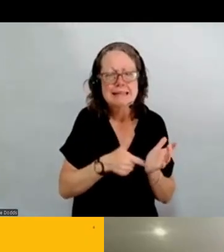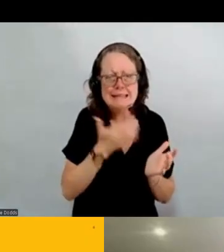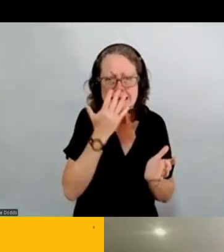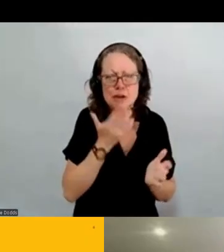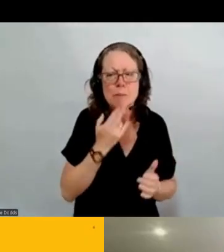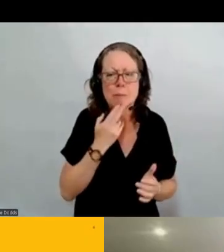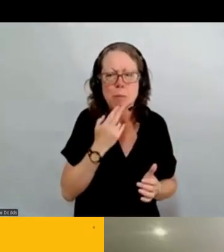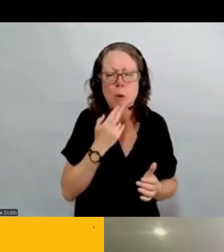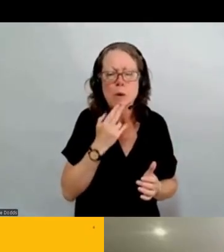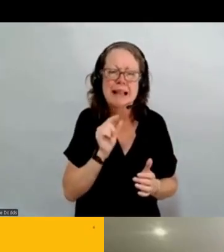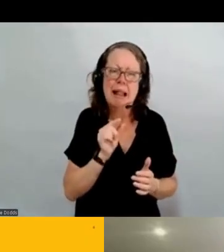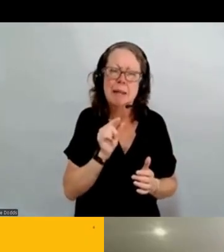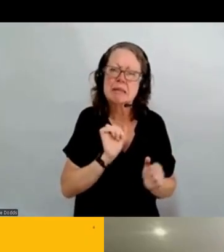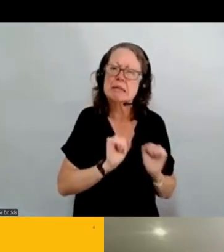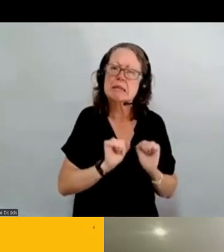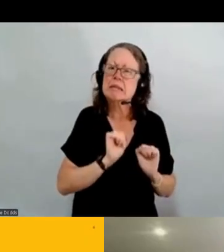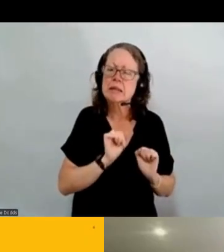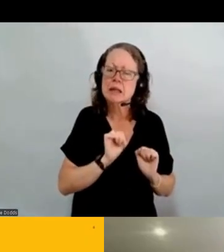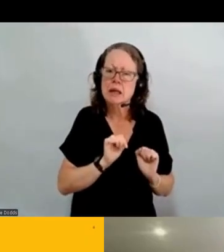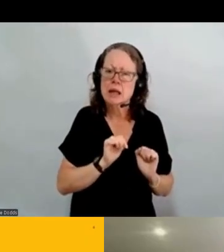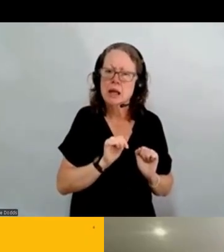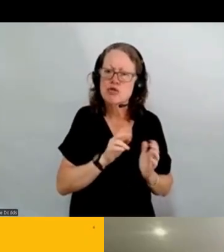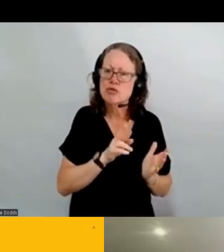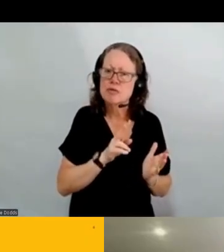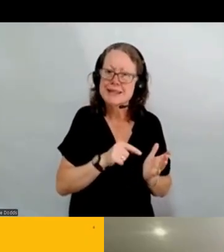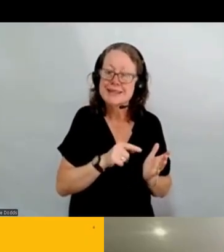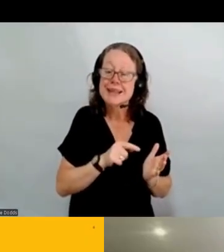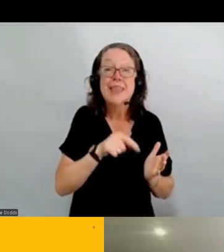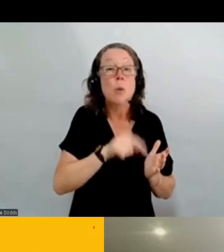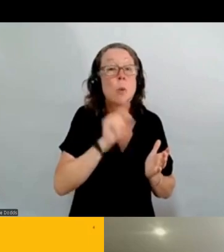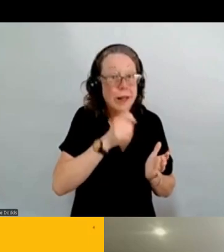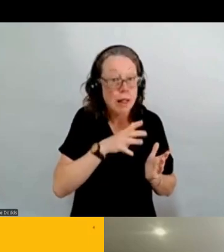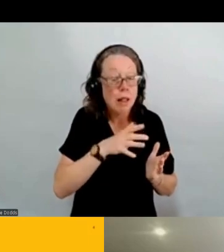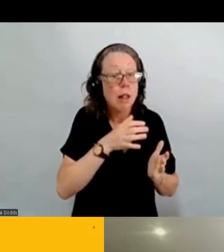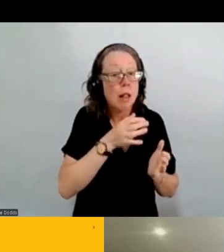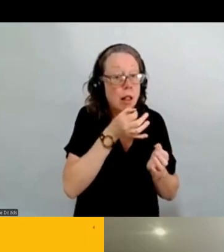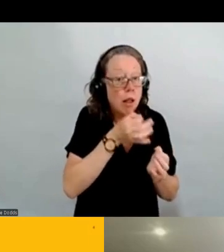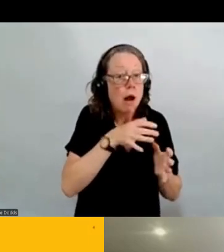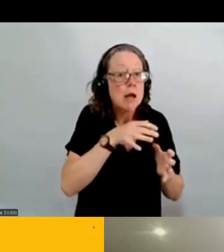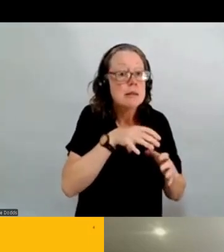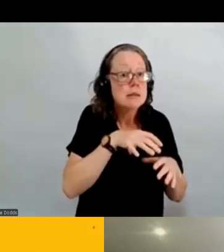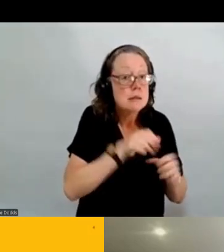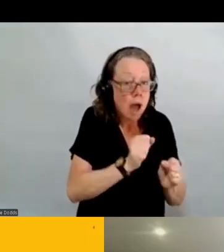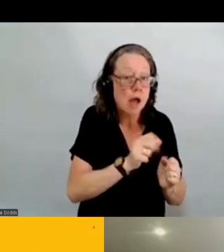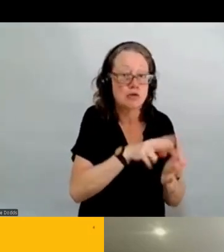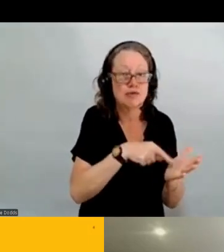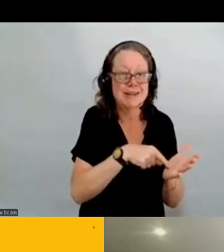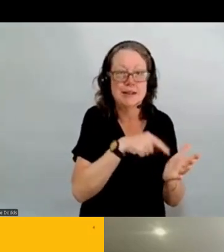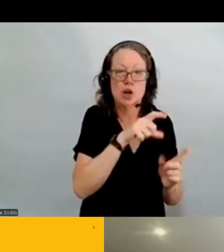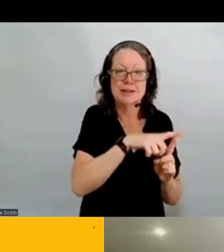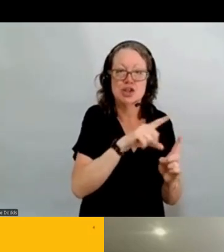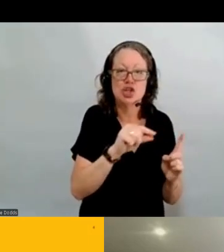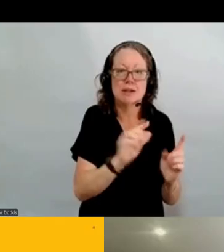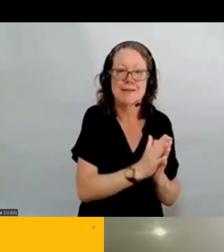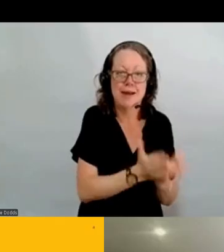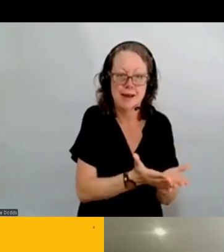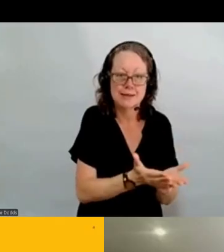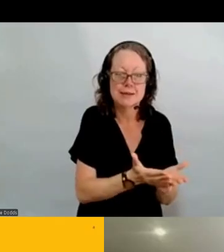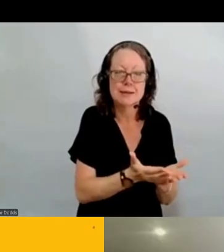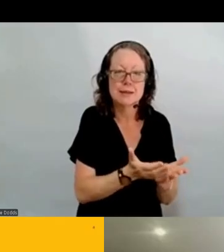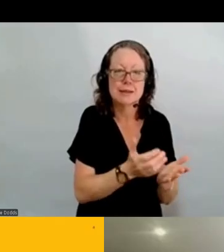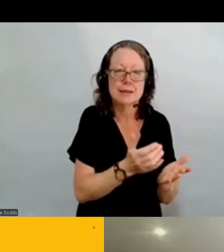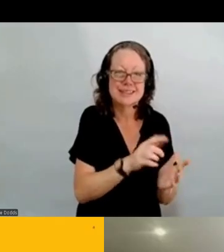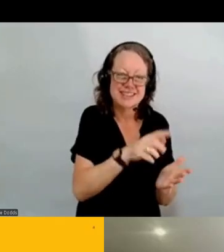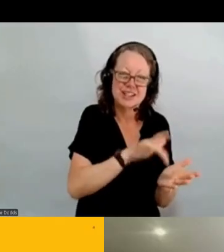devices, but who would describe themselves as reluctant readers, and then go on. And there's a few things behind it. One is very practical, ability to